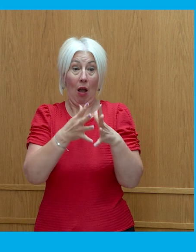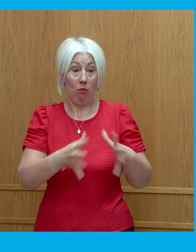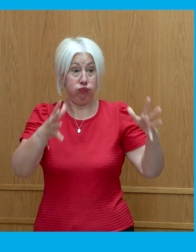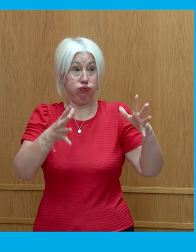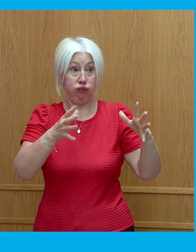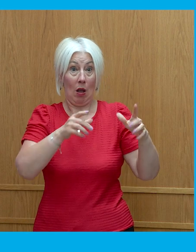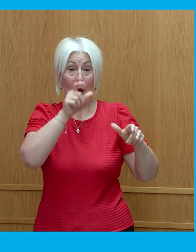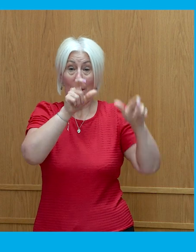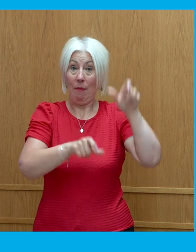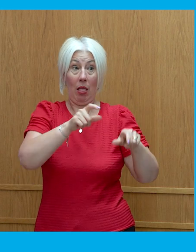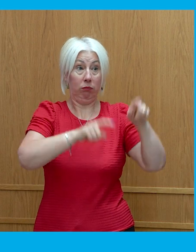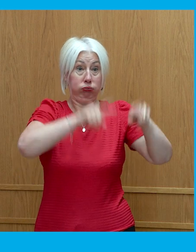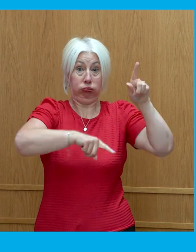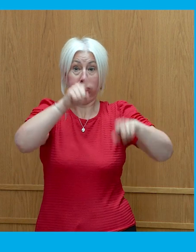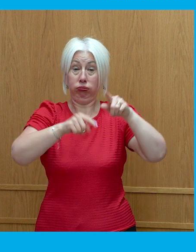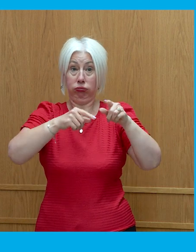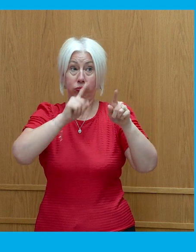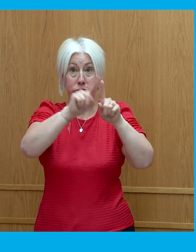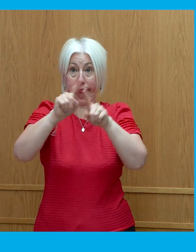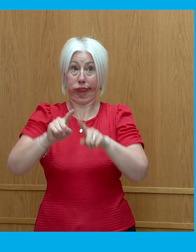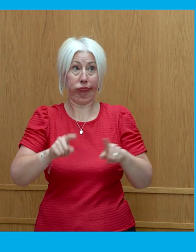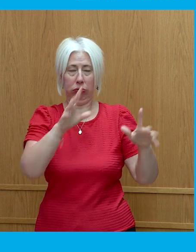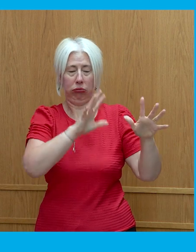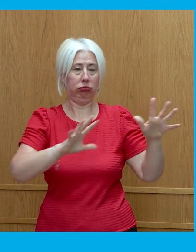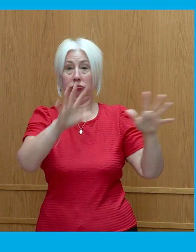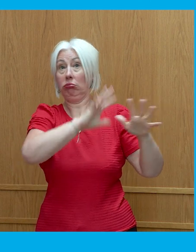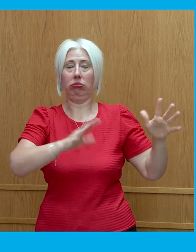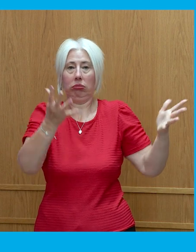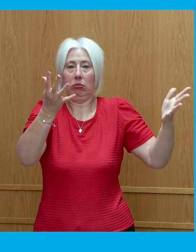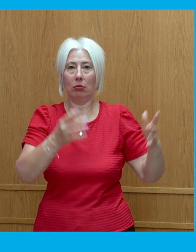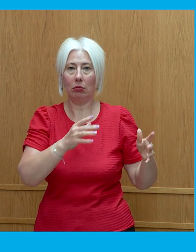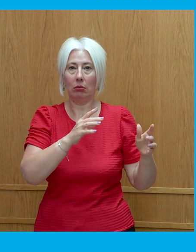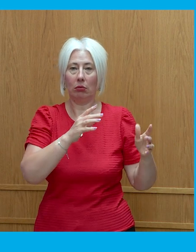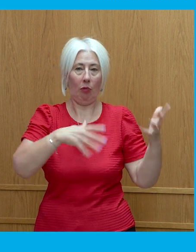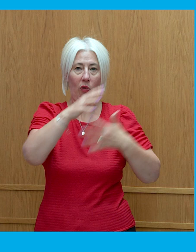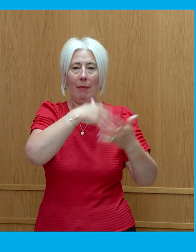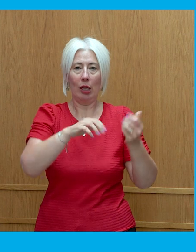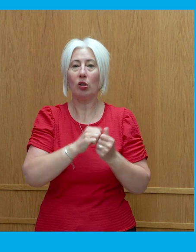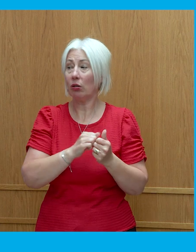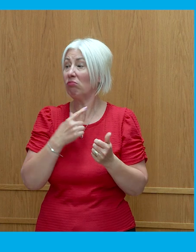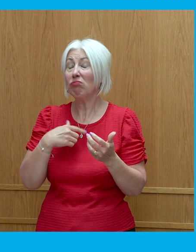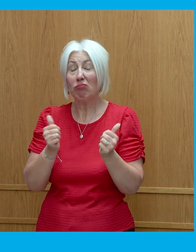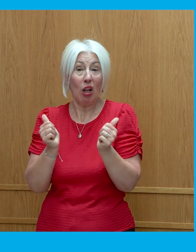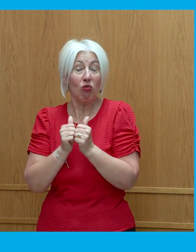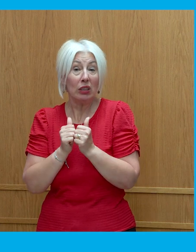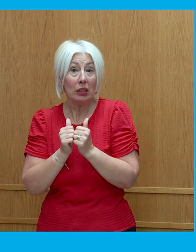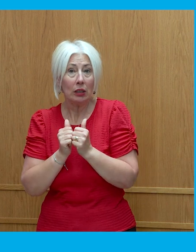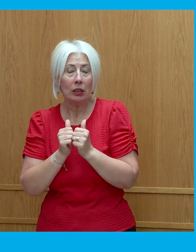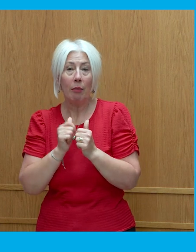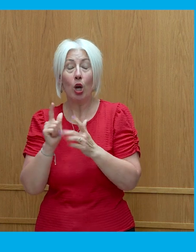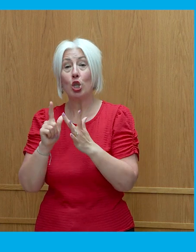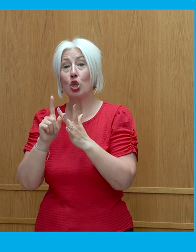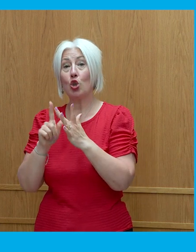are from all kinds of religions and ethnicities. I would agree with you were it not for the fact that Biden